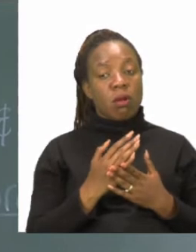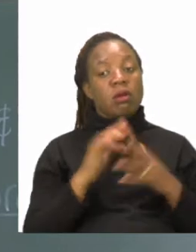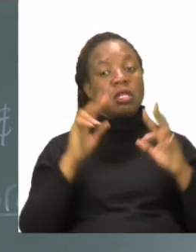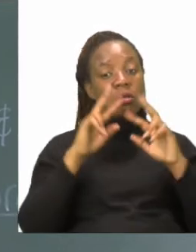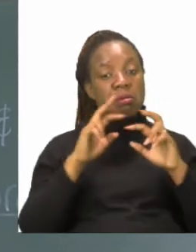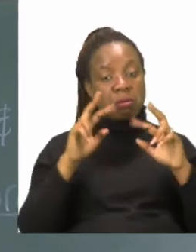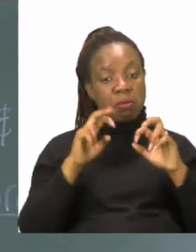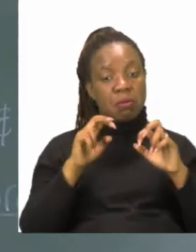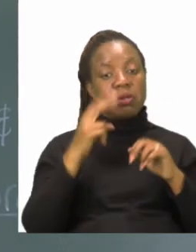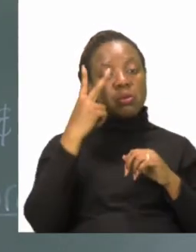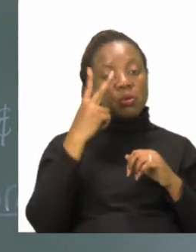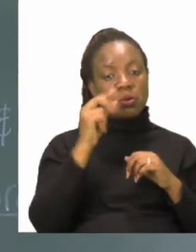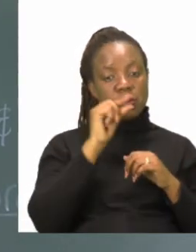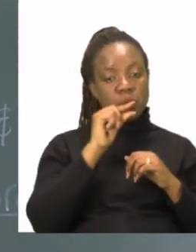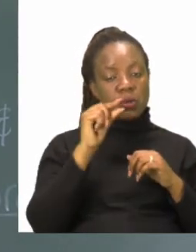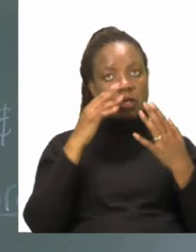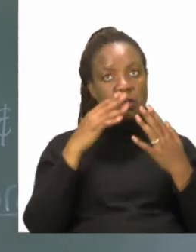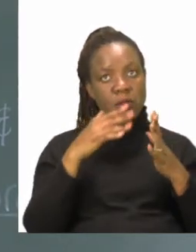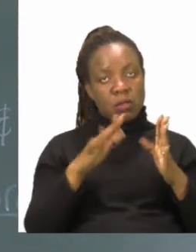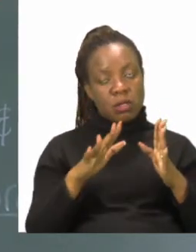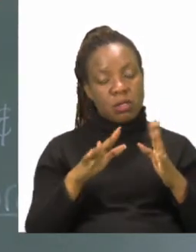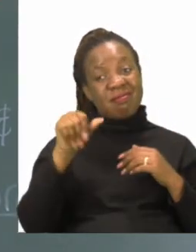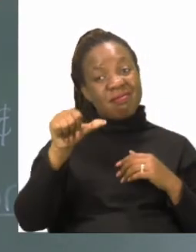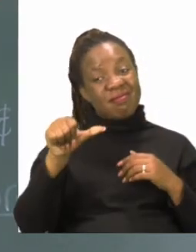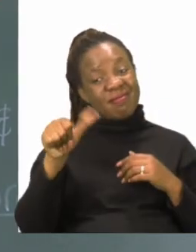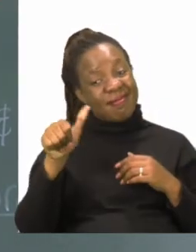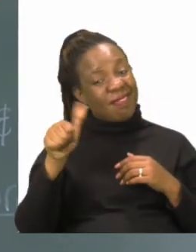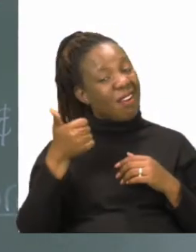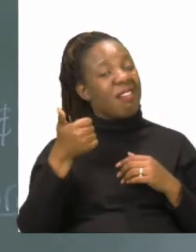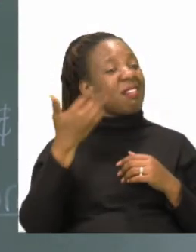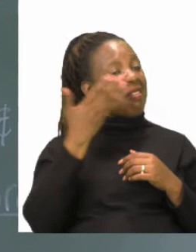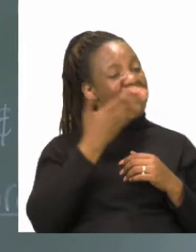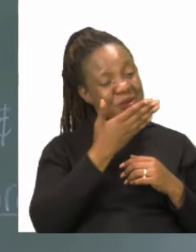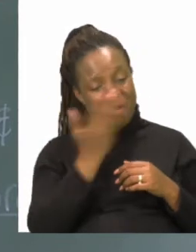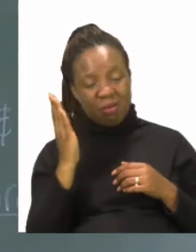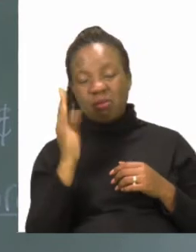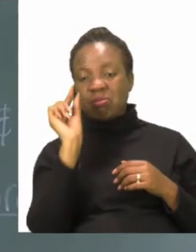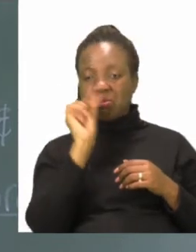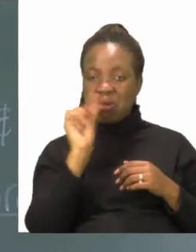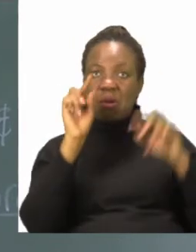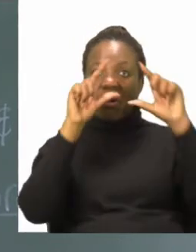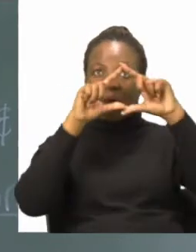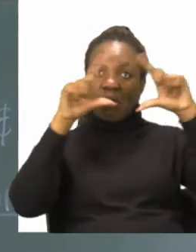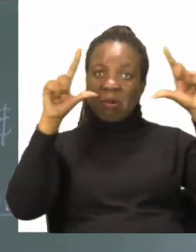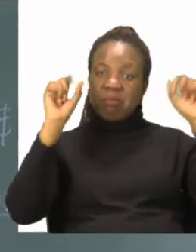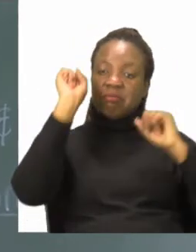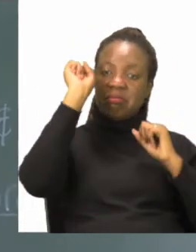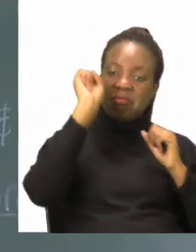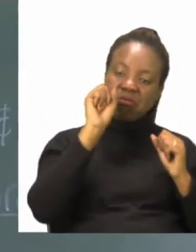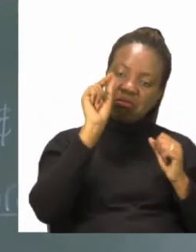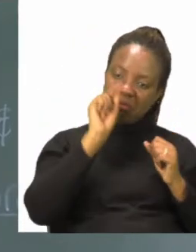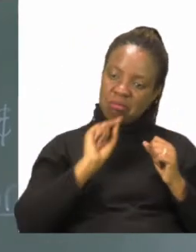What you have to do, grade 2s, is you have to go and find all the other words that you have in your block on top